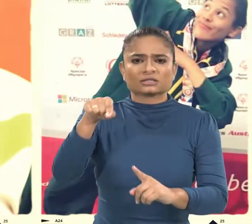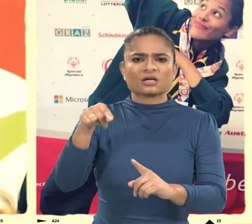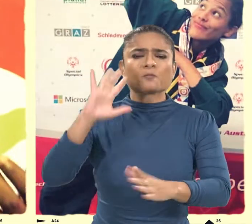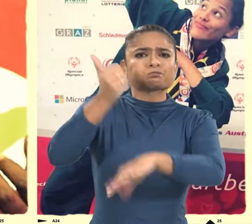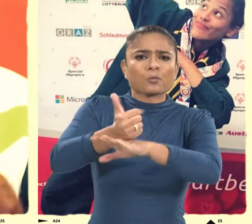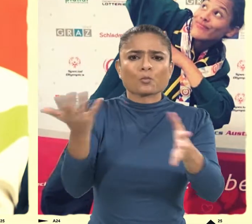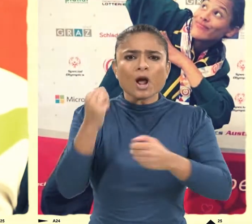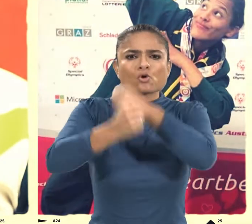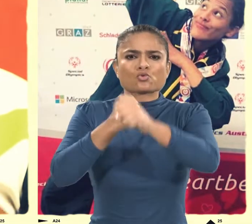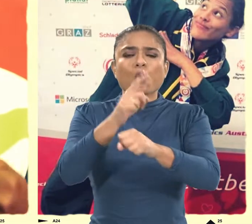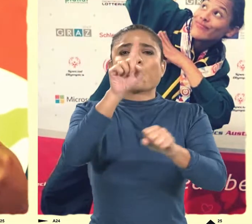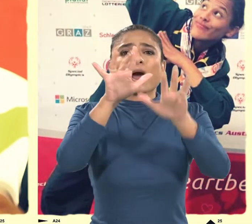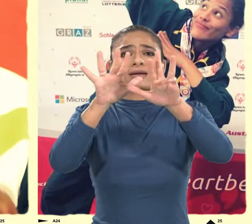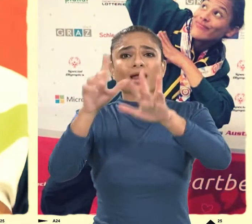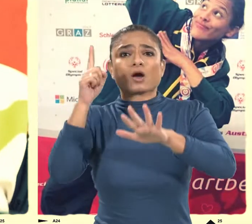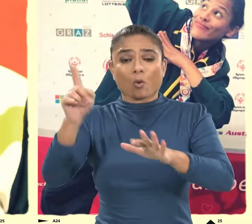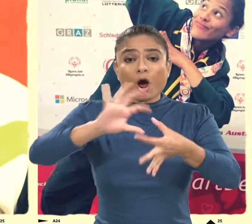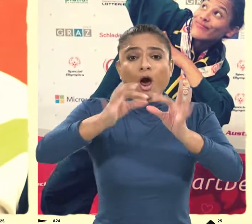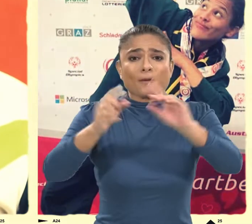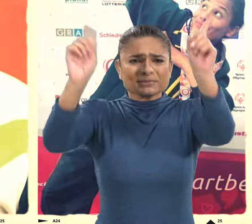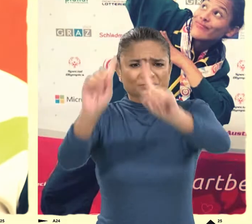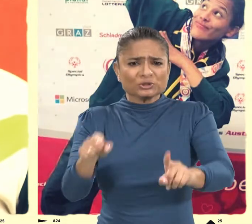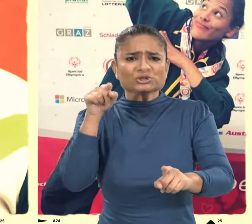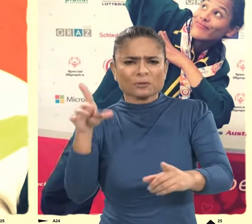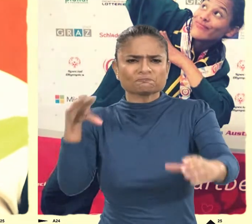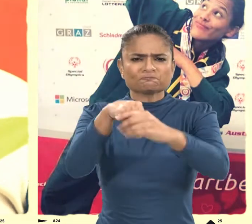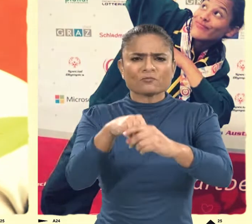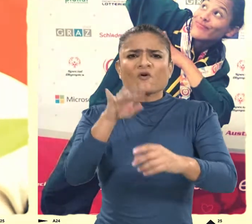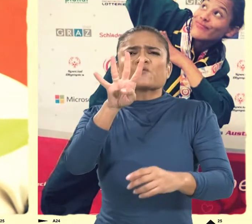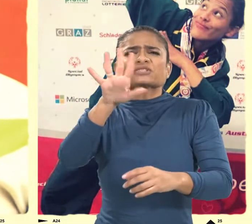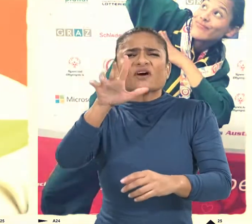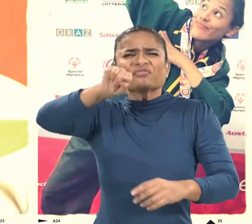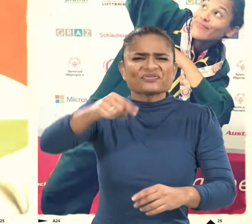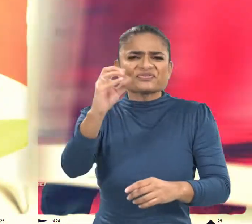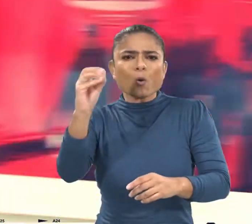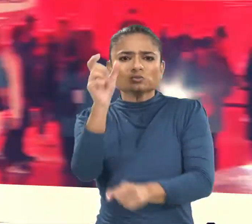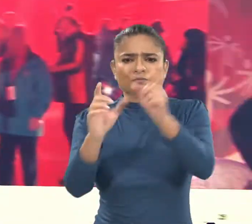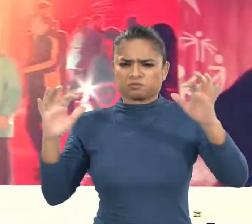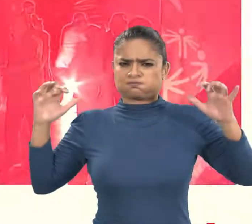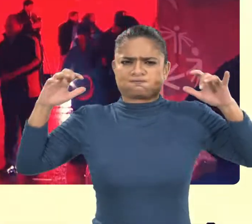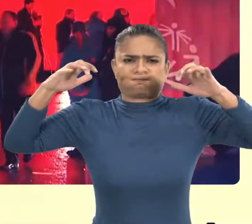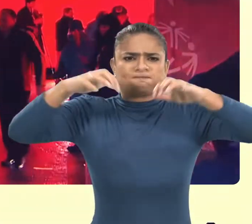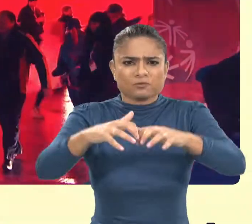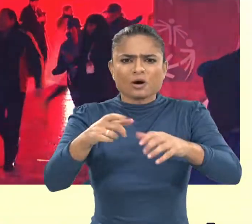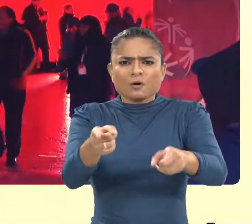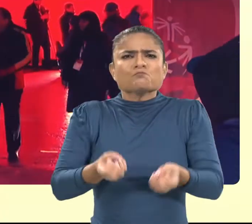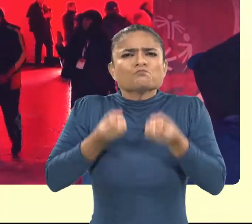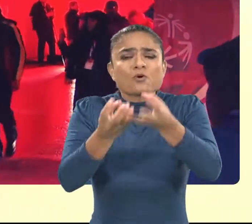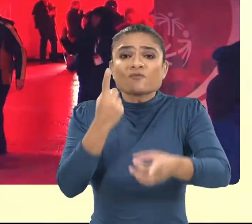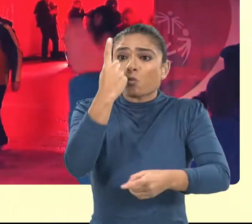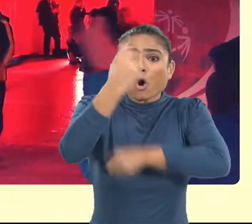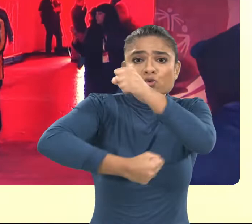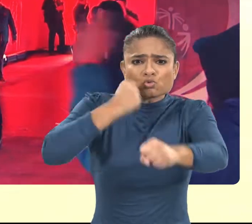Founded in 1991, Special Olympics South Africa is home to more than 45,000 talented athletes. They